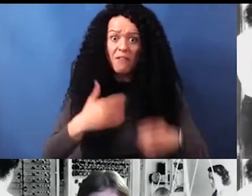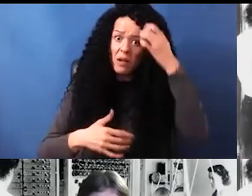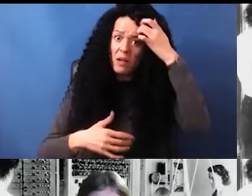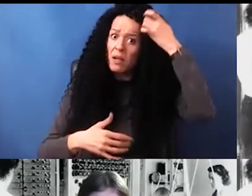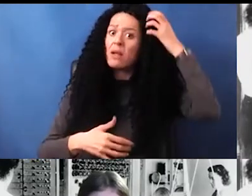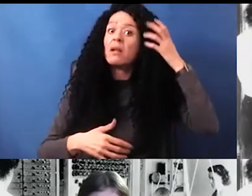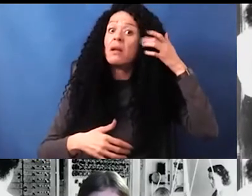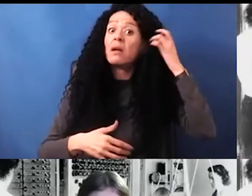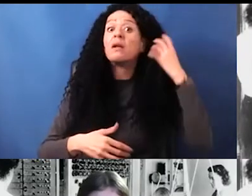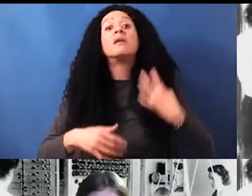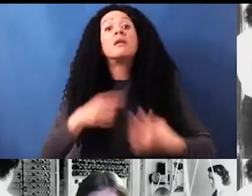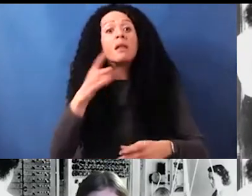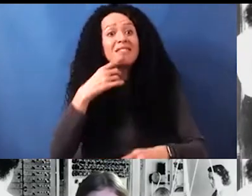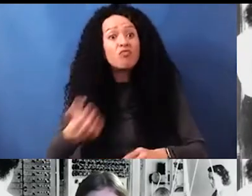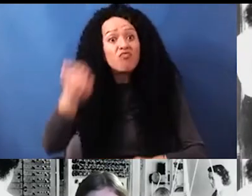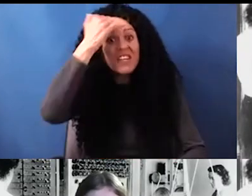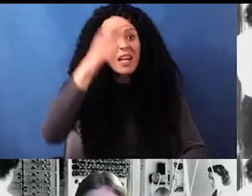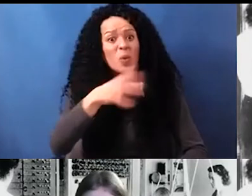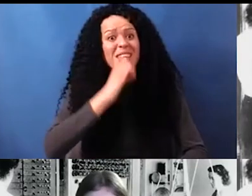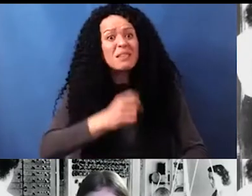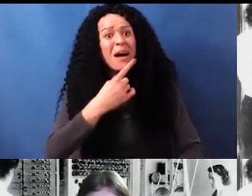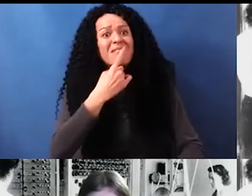is ridiculous. Who is this man telling us that